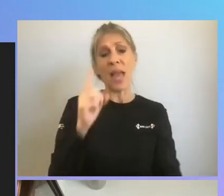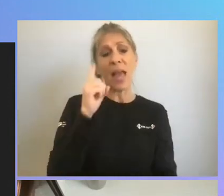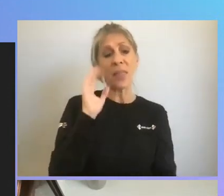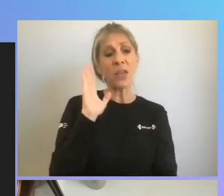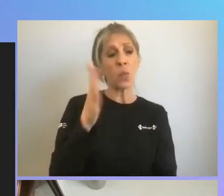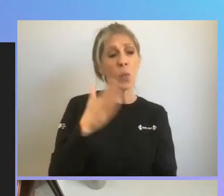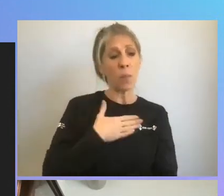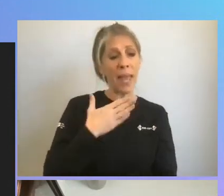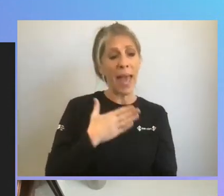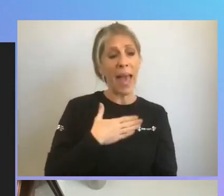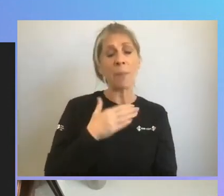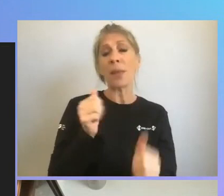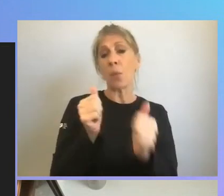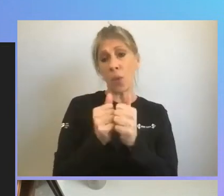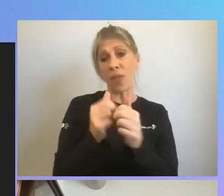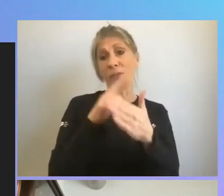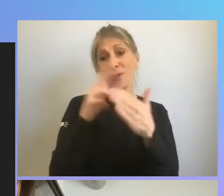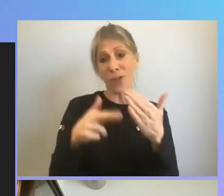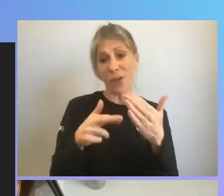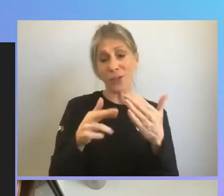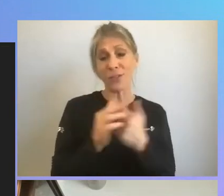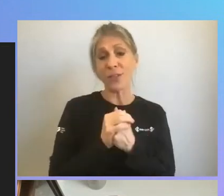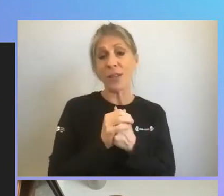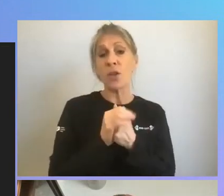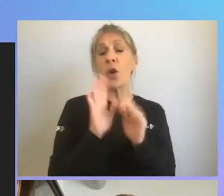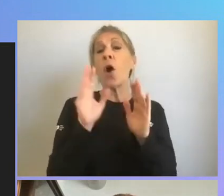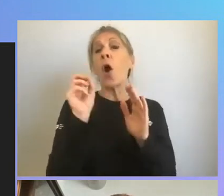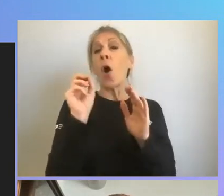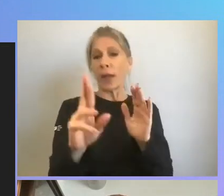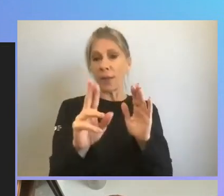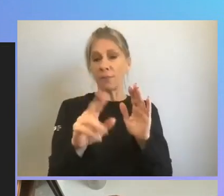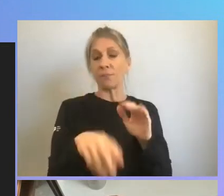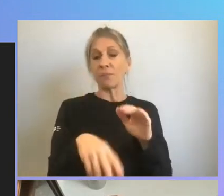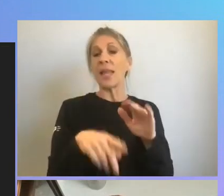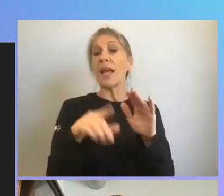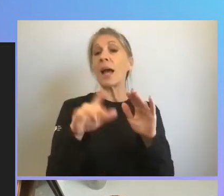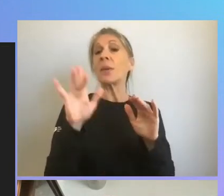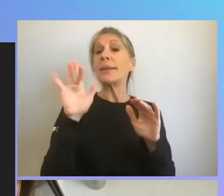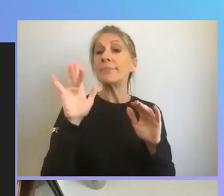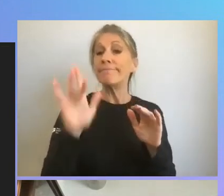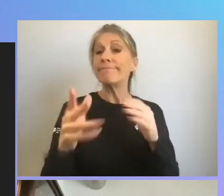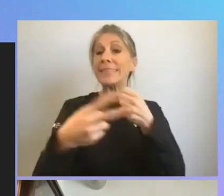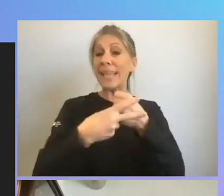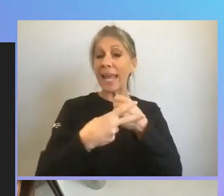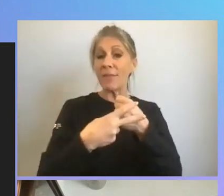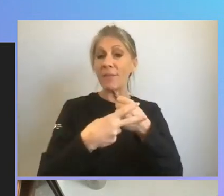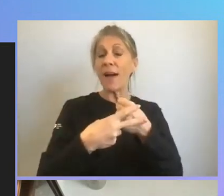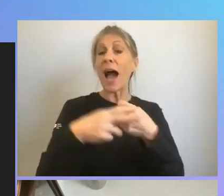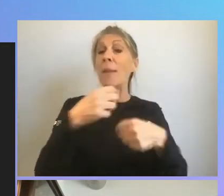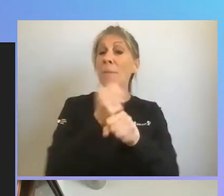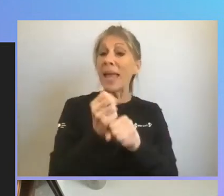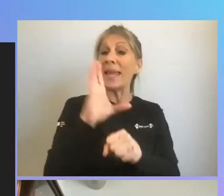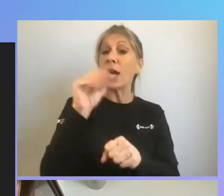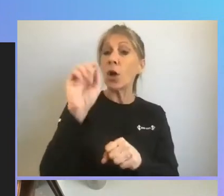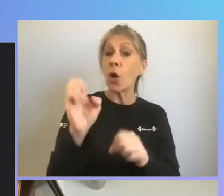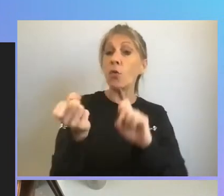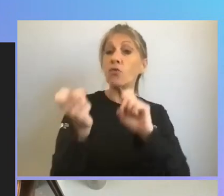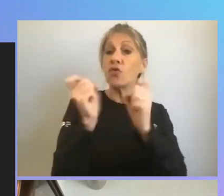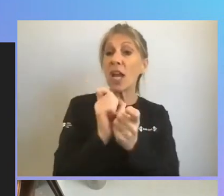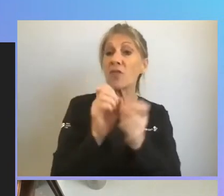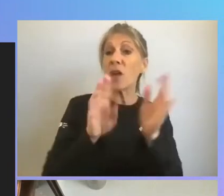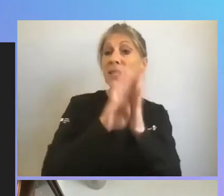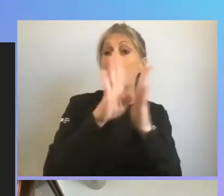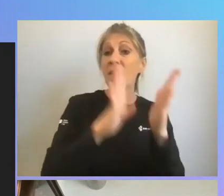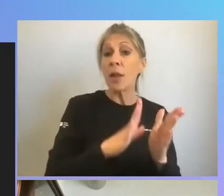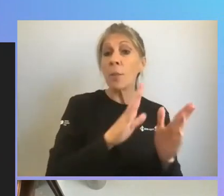happy with the results. Okay, so let's pretend that we've made, actually, I won't pretend, I'll hit save. I just made a code change. I'm a developer. I'm going to go pop over